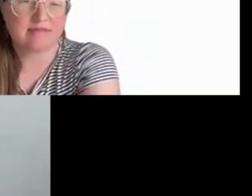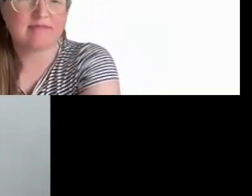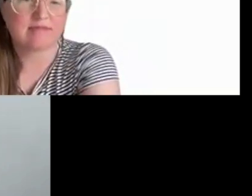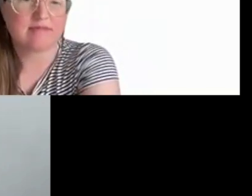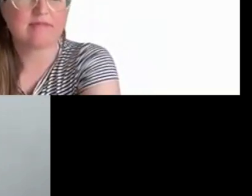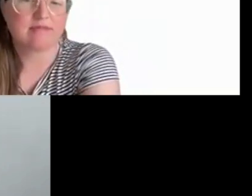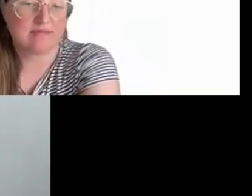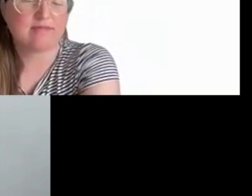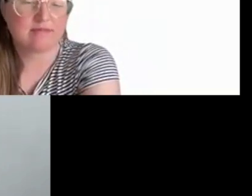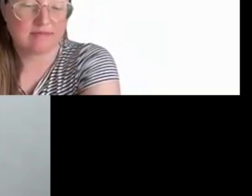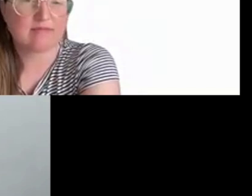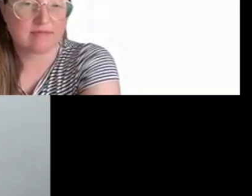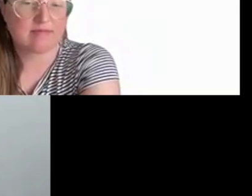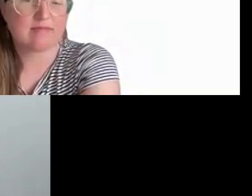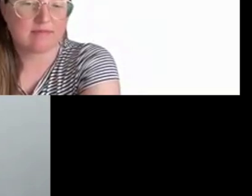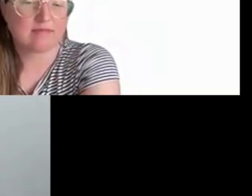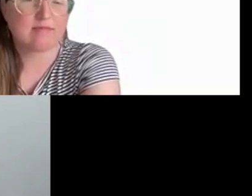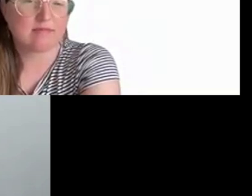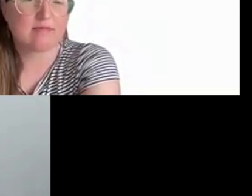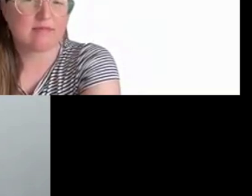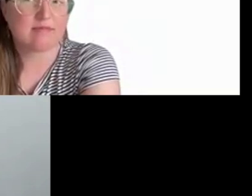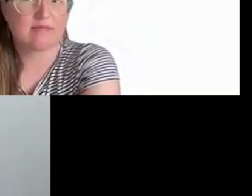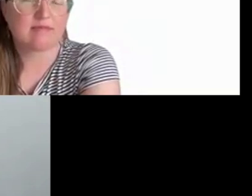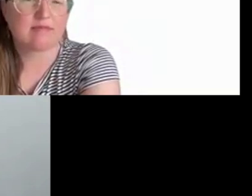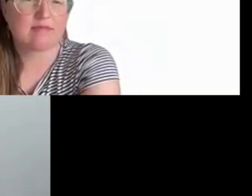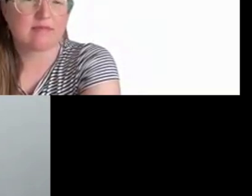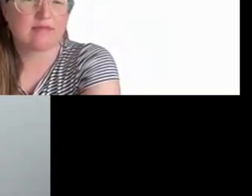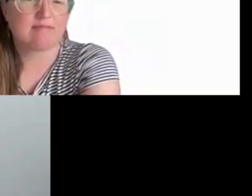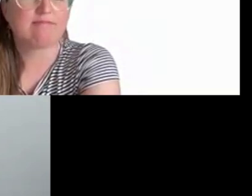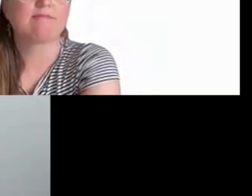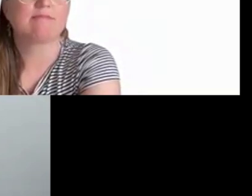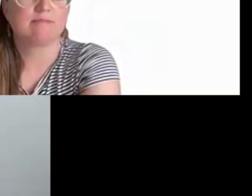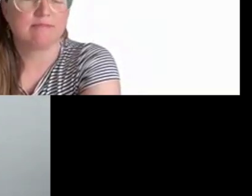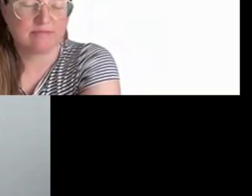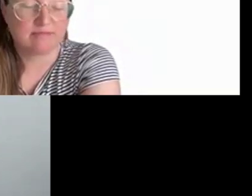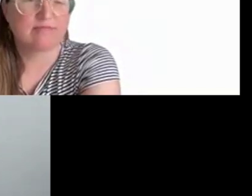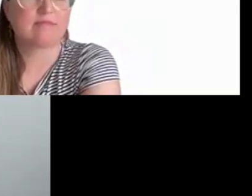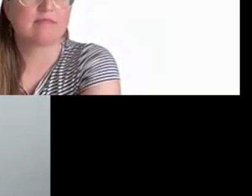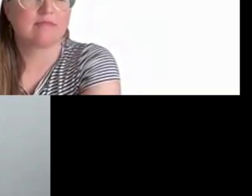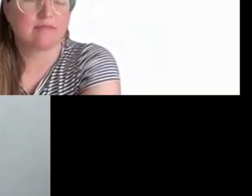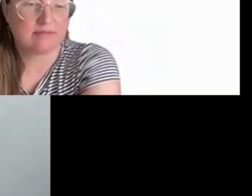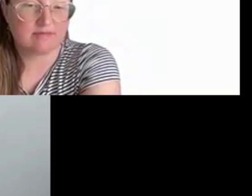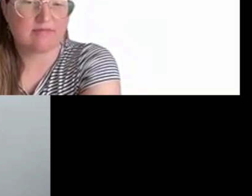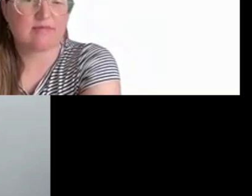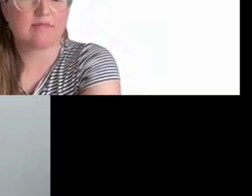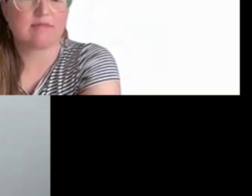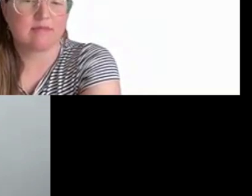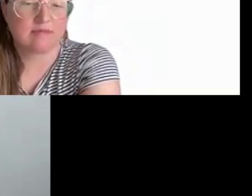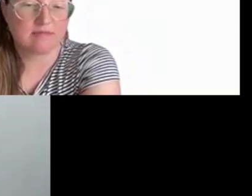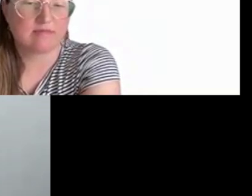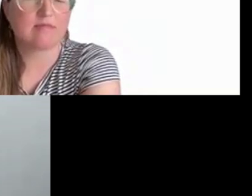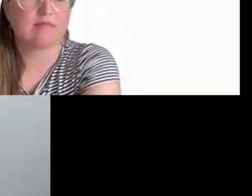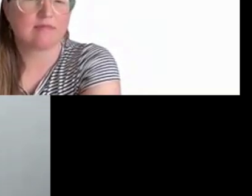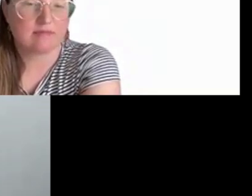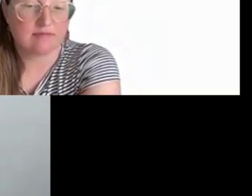that it happens to you. And lastly, that you have strengths. You absolutely, in the midst of the crisis, have